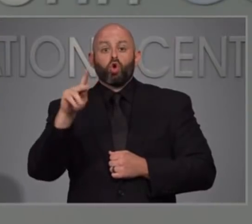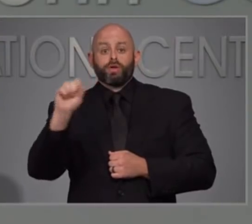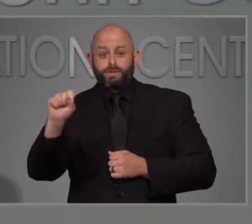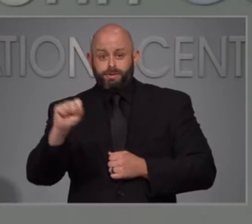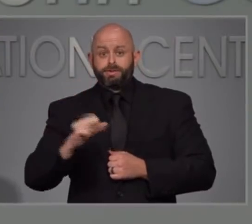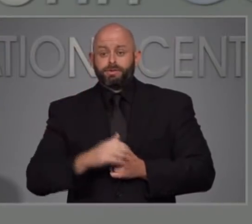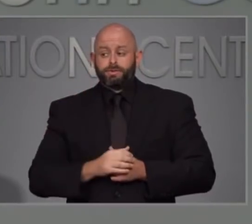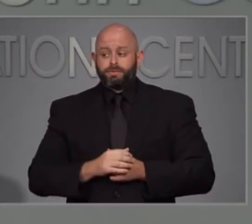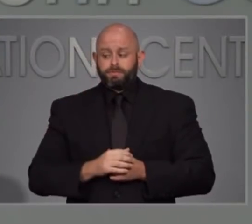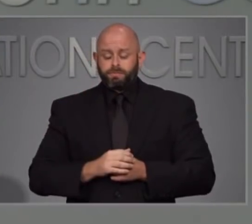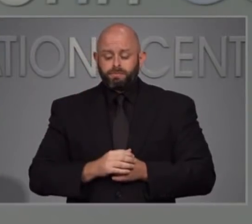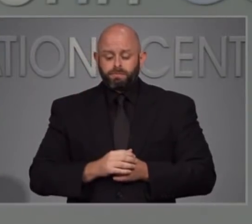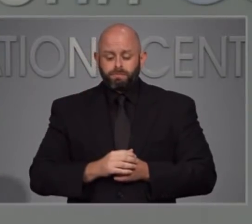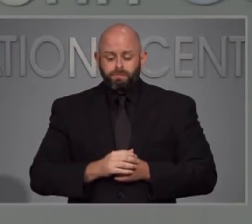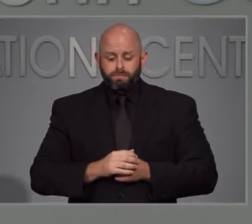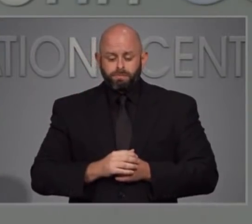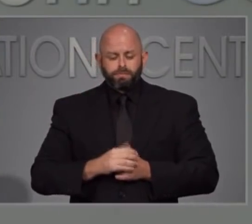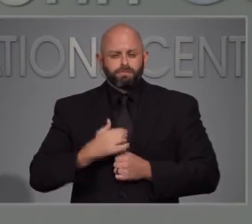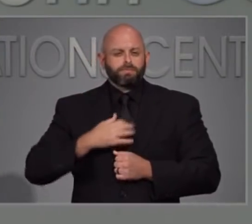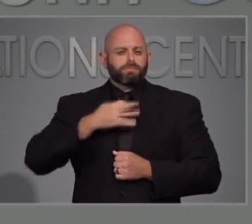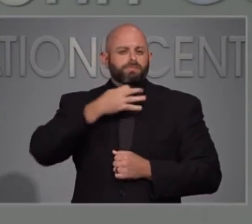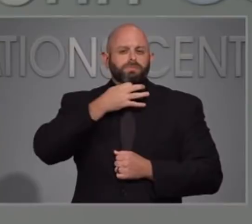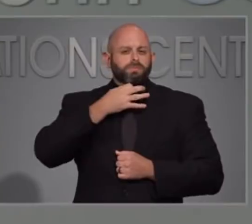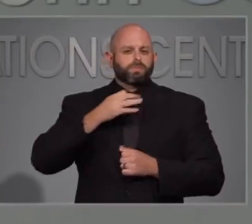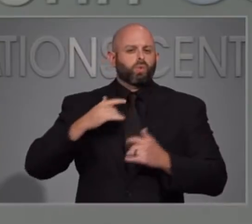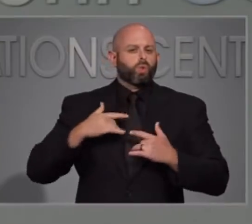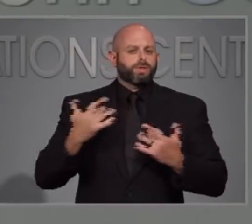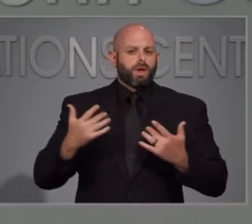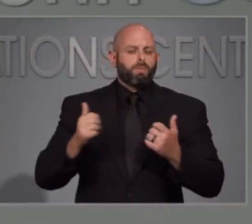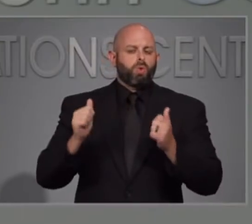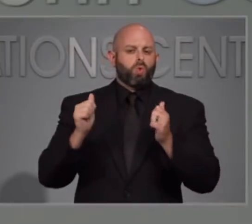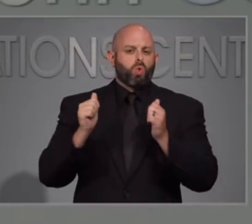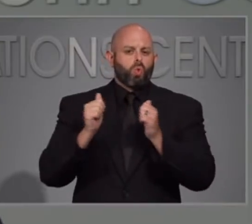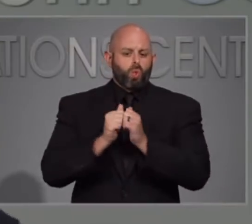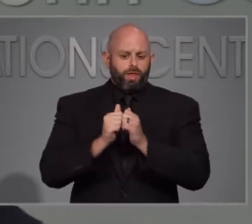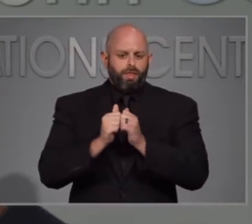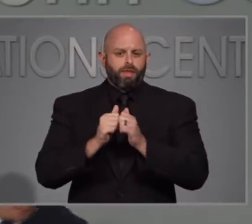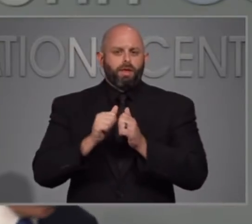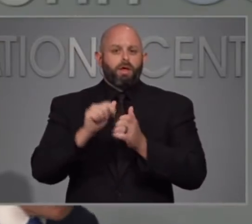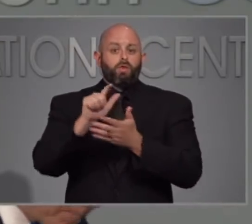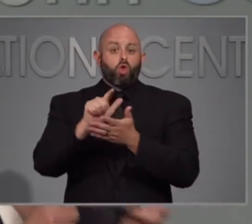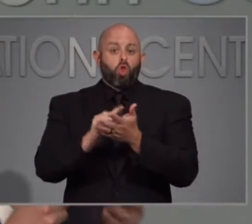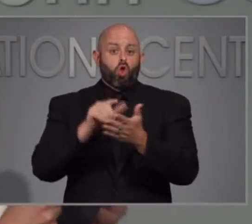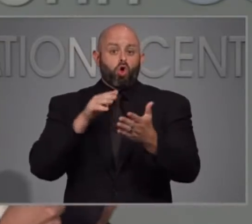update on what's been going on regarding the lawsuit